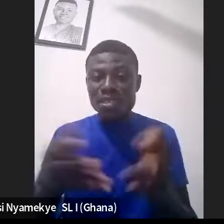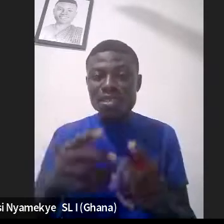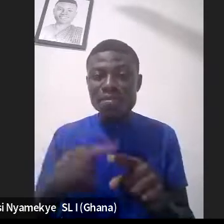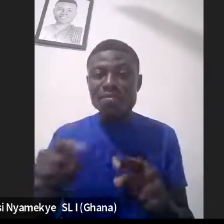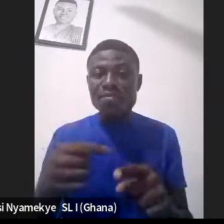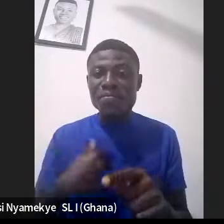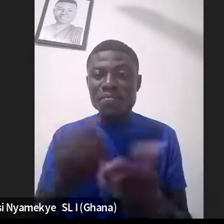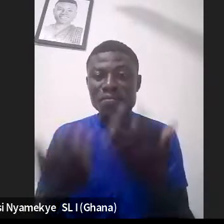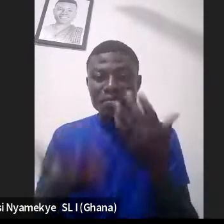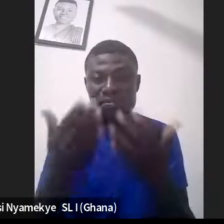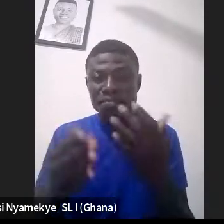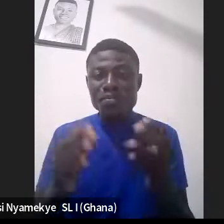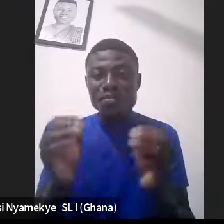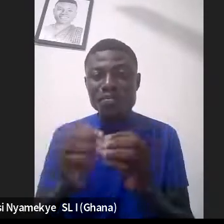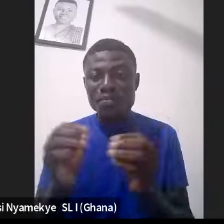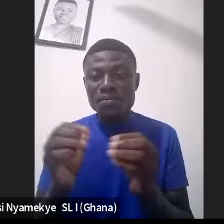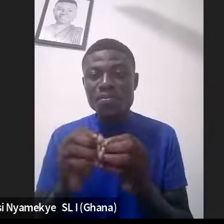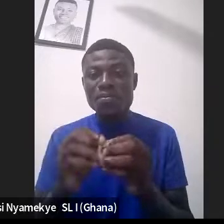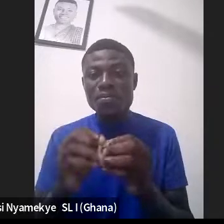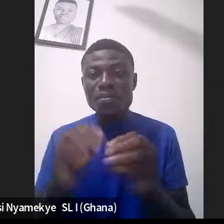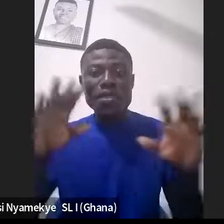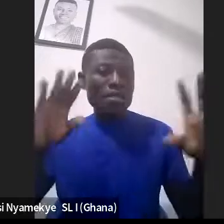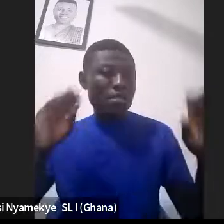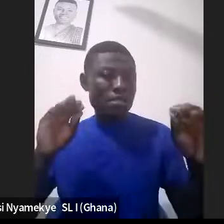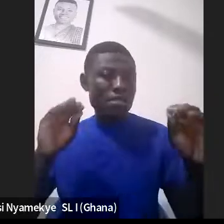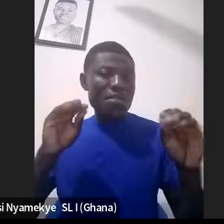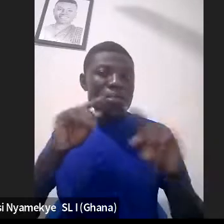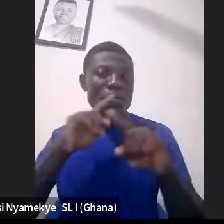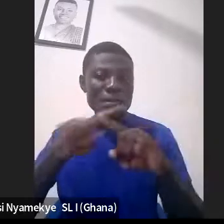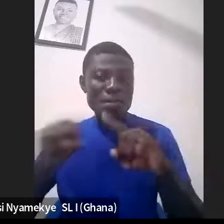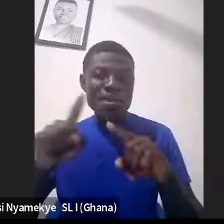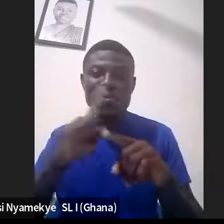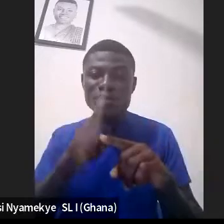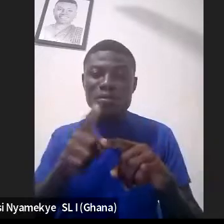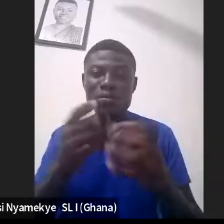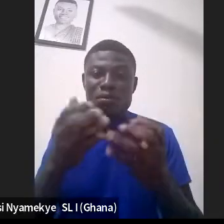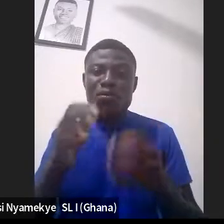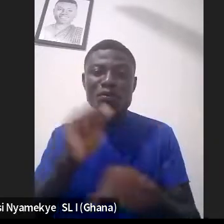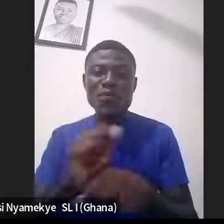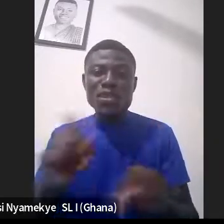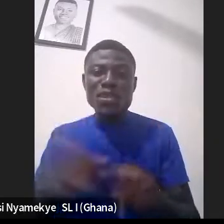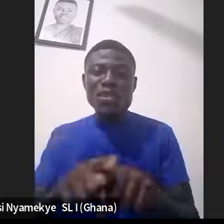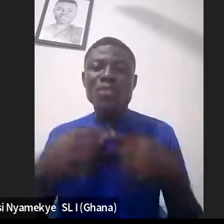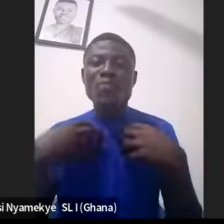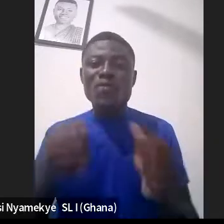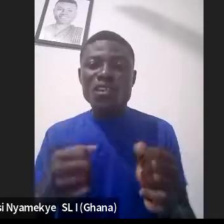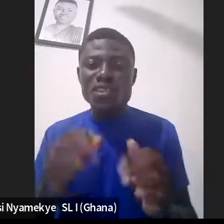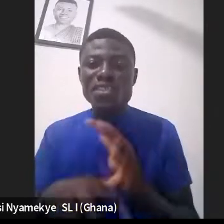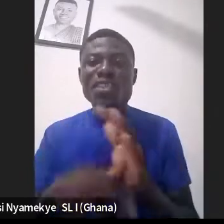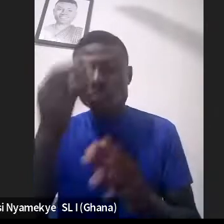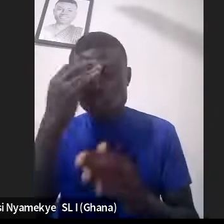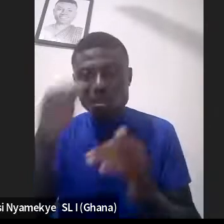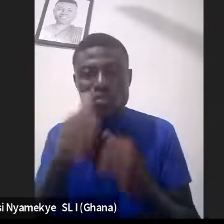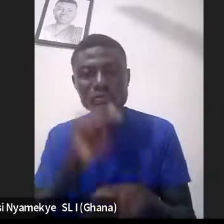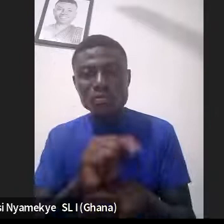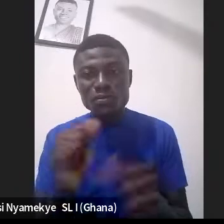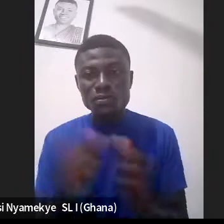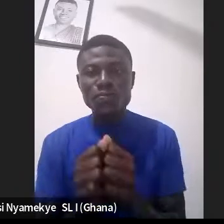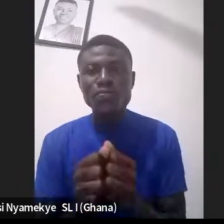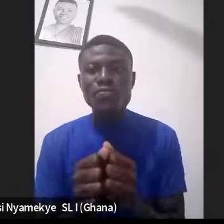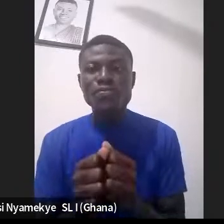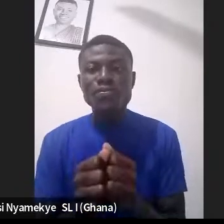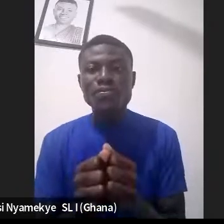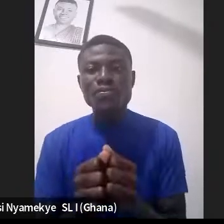would be more 50-50, but I actually want to do it as well. And so